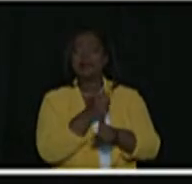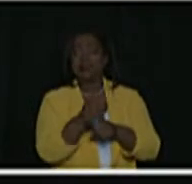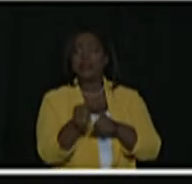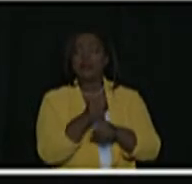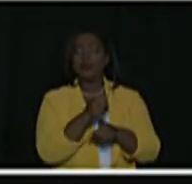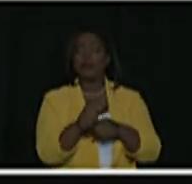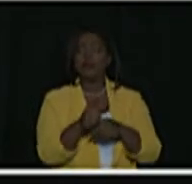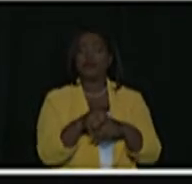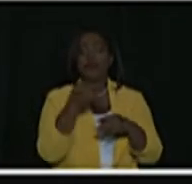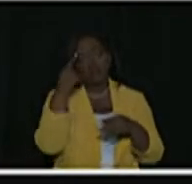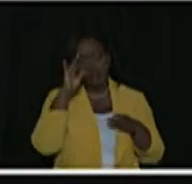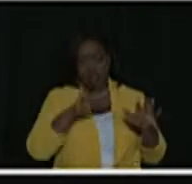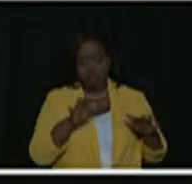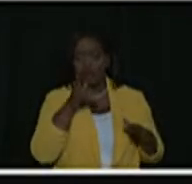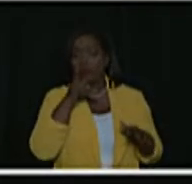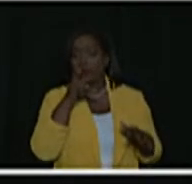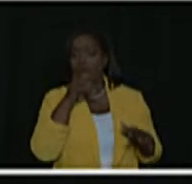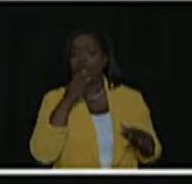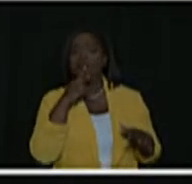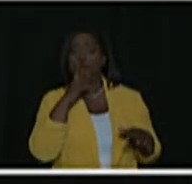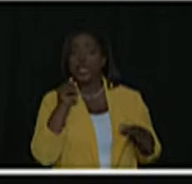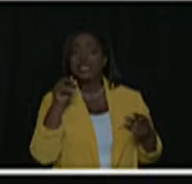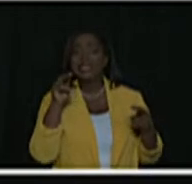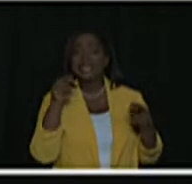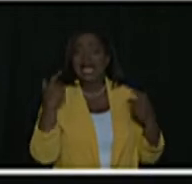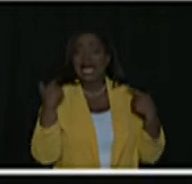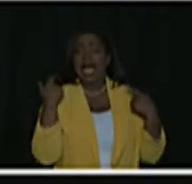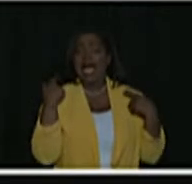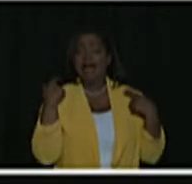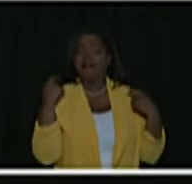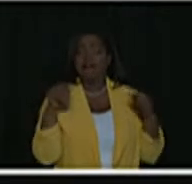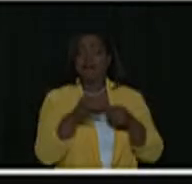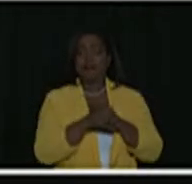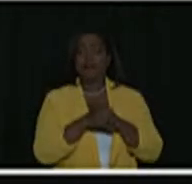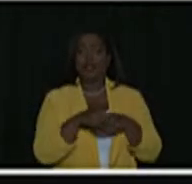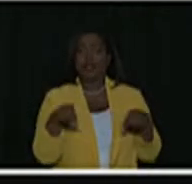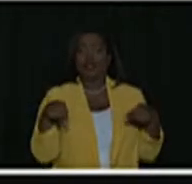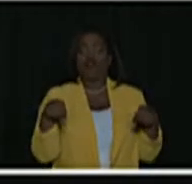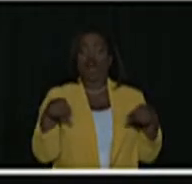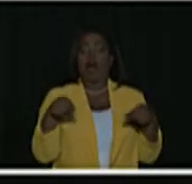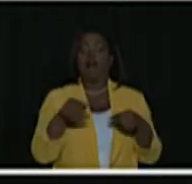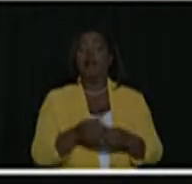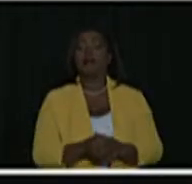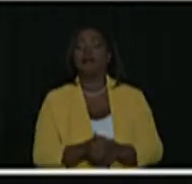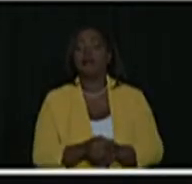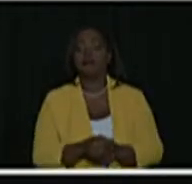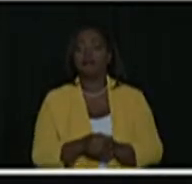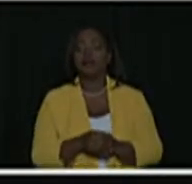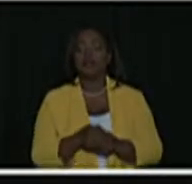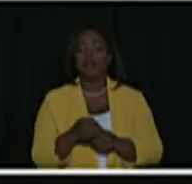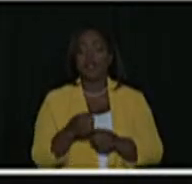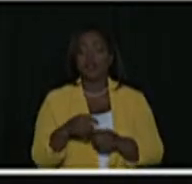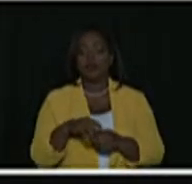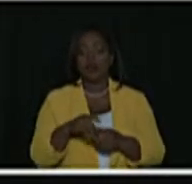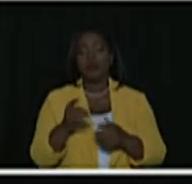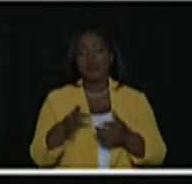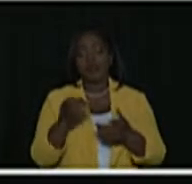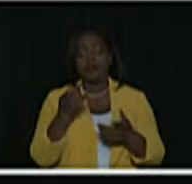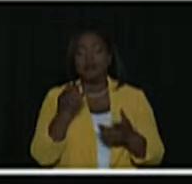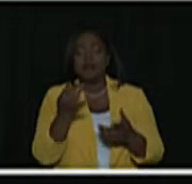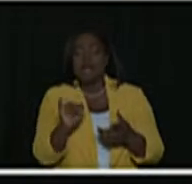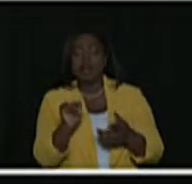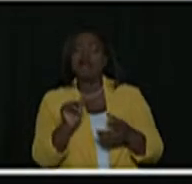trauma. And this baseline assessment is done so that we can start intervention. Once